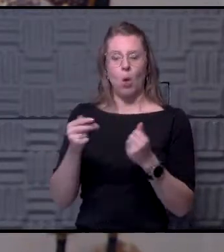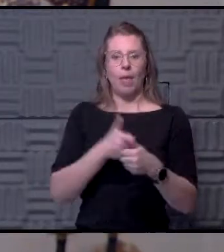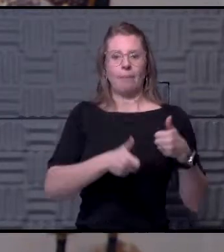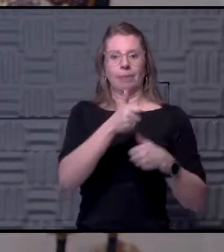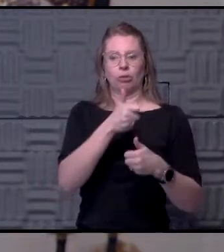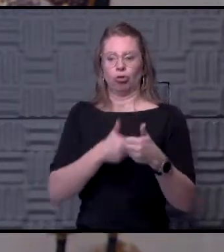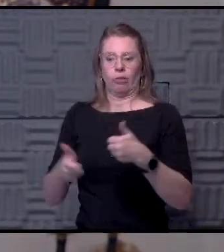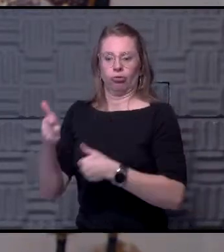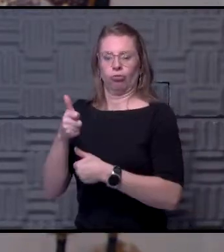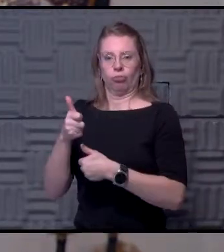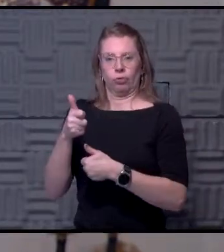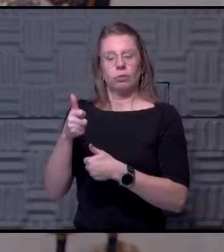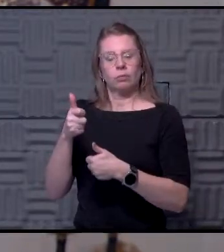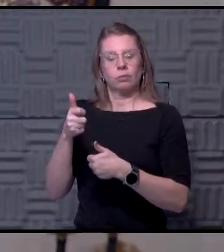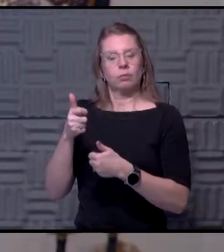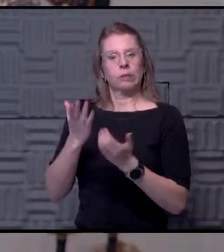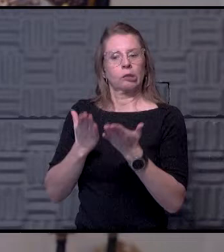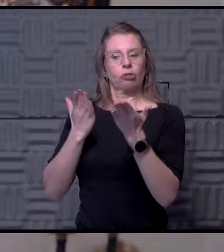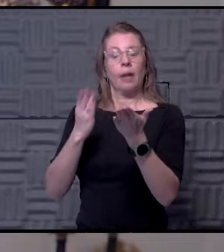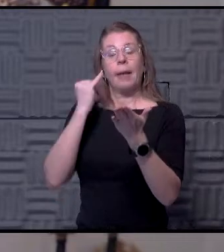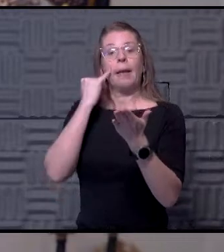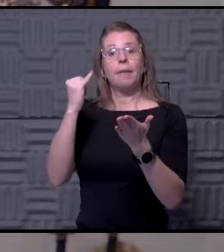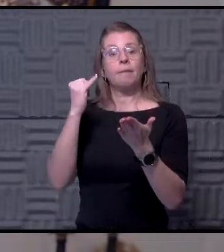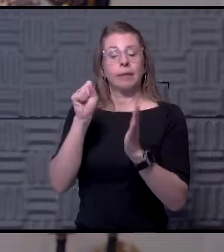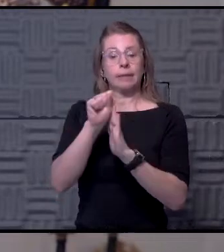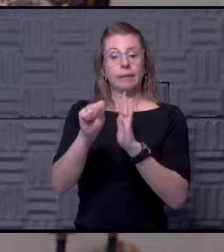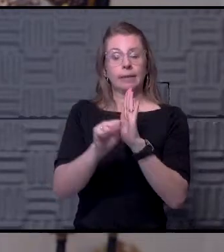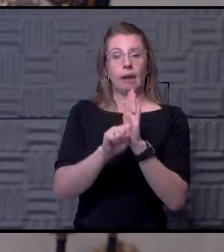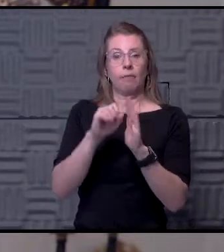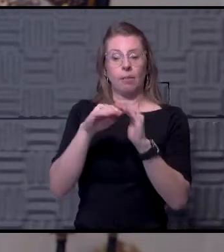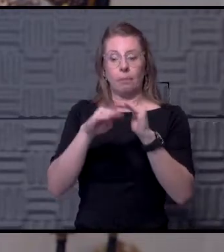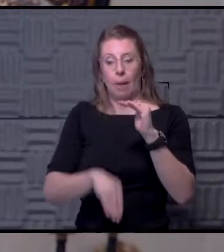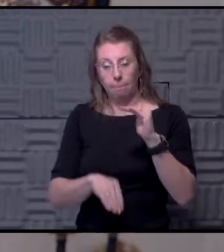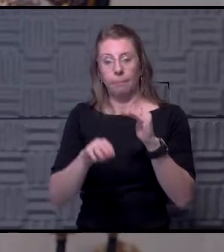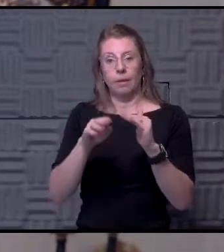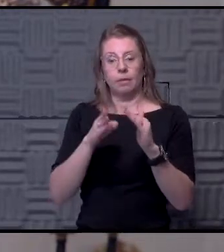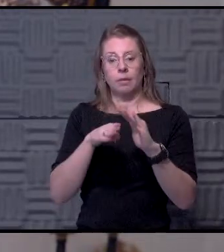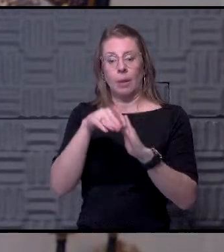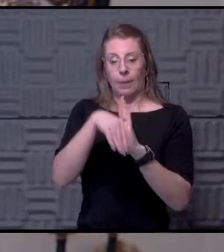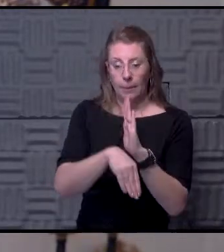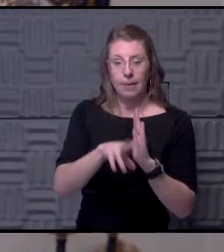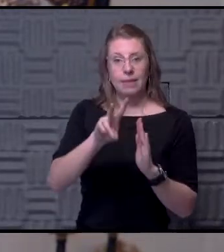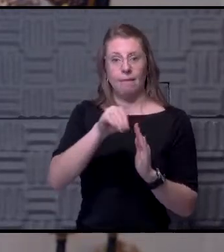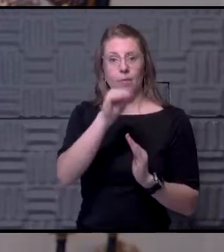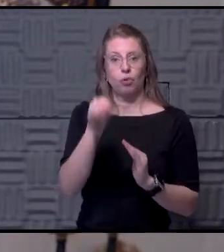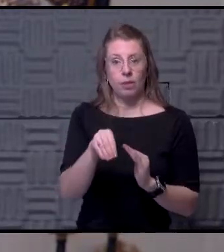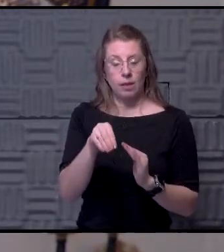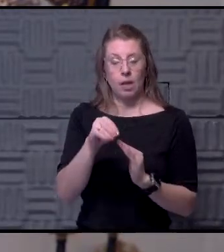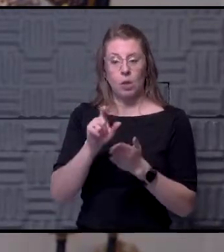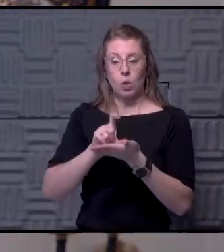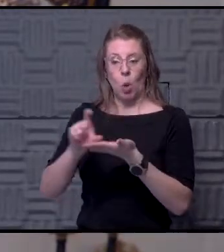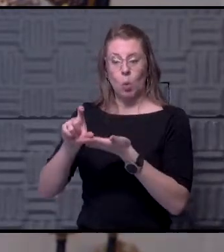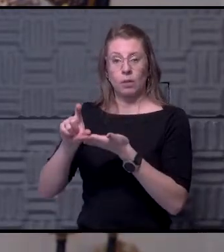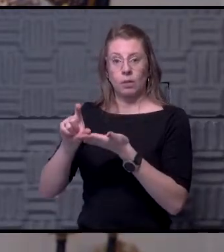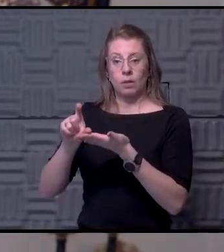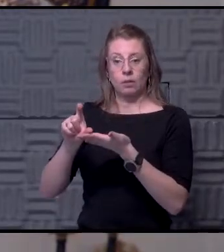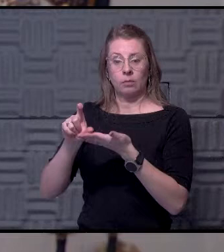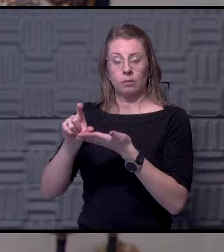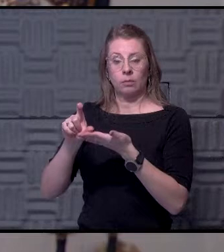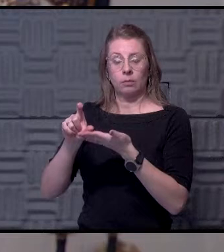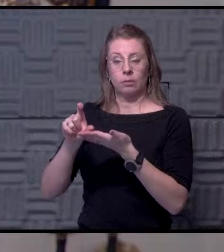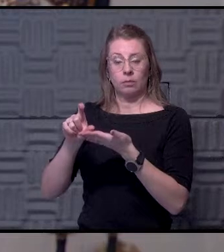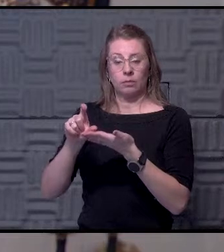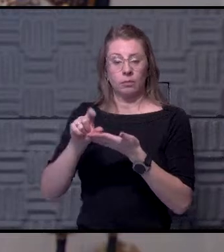have suggested that it would be if a state dropped below 70% of the doses being demonstrated